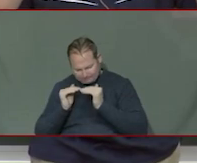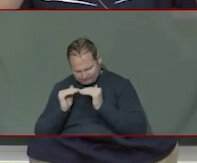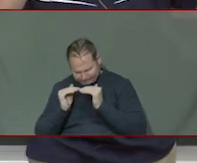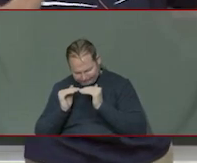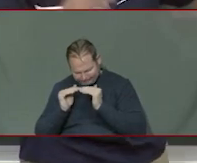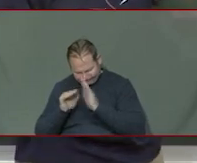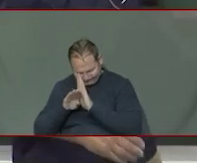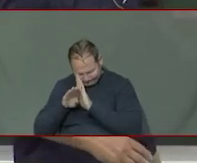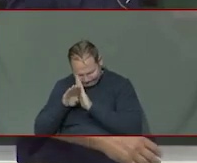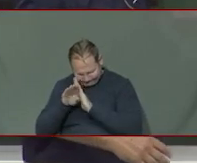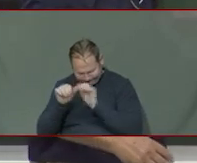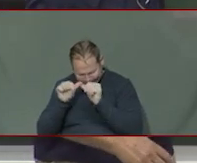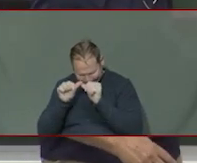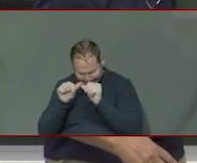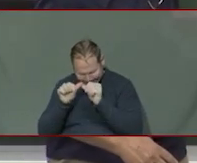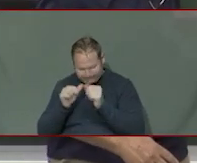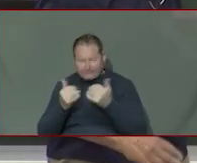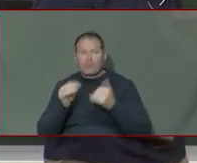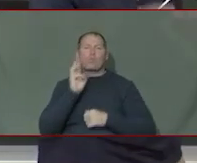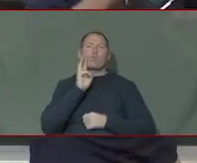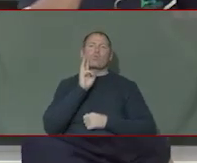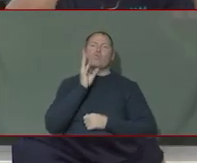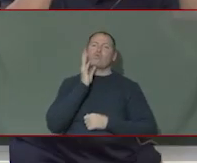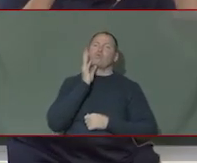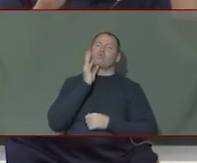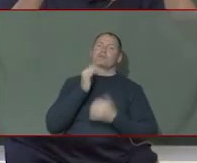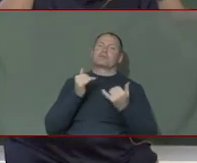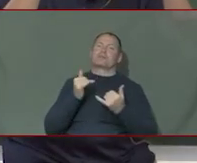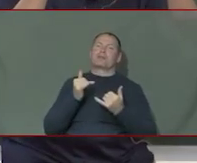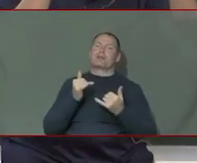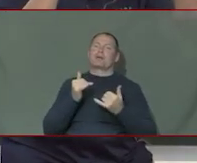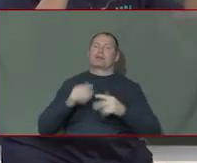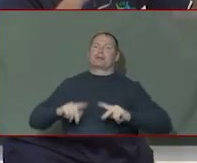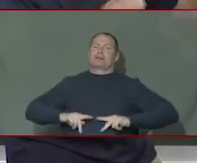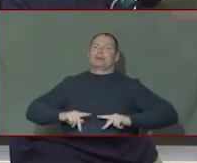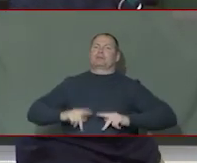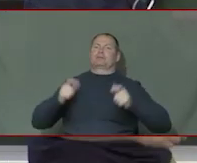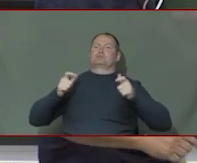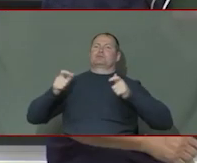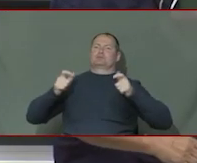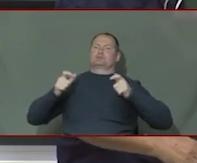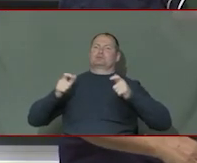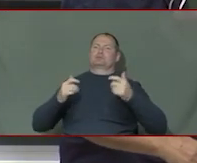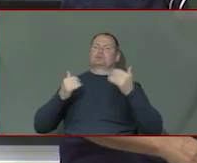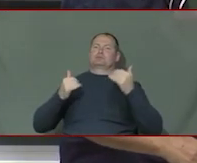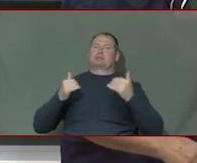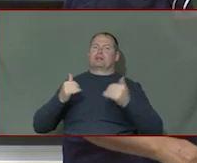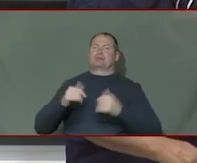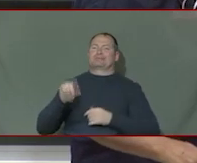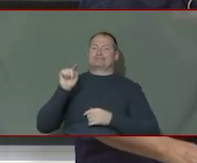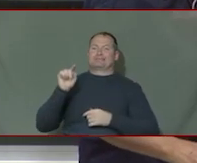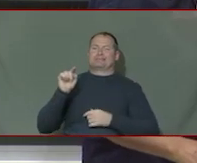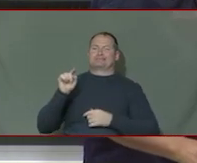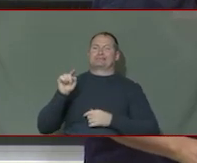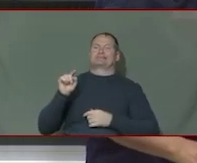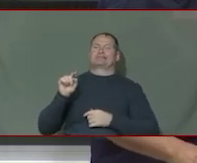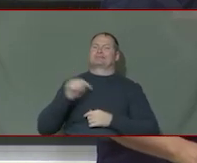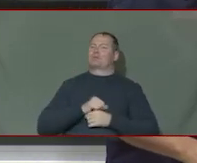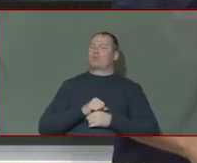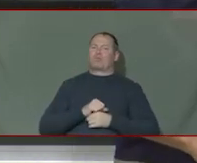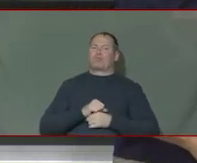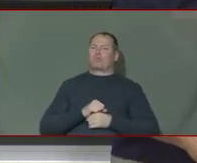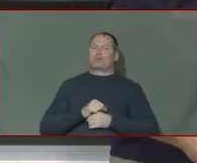water. Now the kidneys here through the nephrons, it's controlled. And it says, all right, this guy, we must